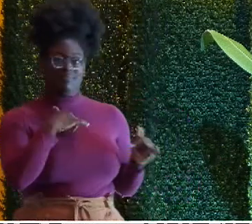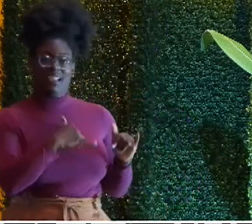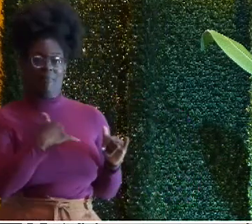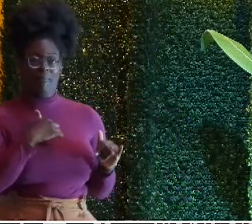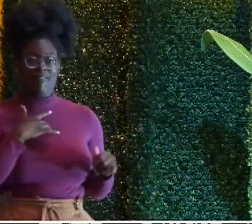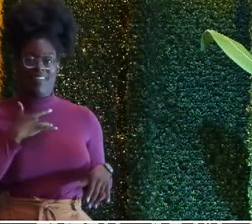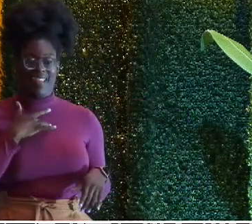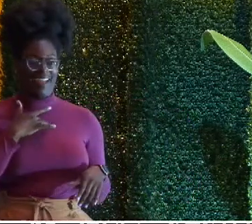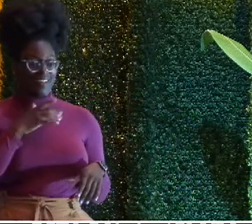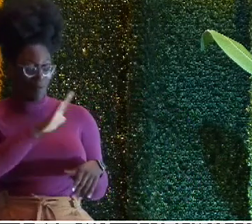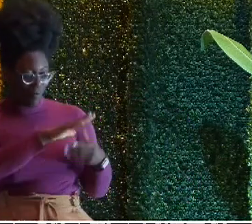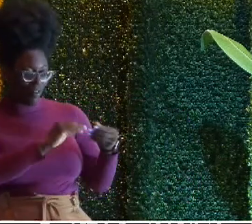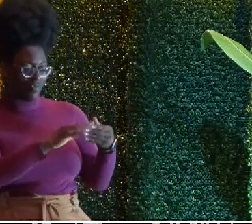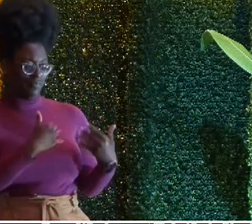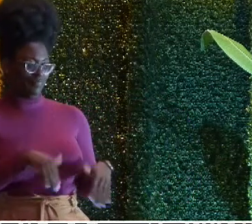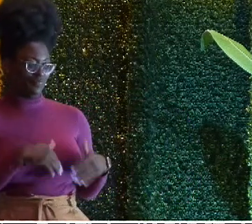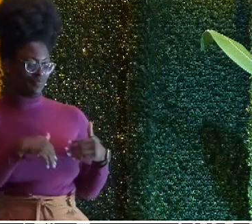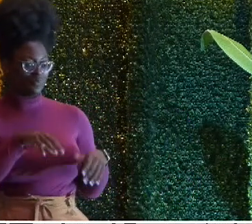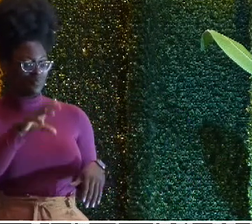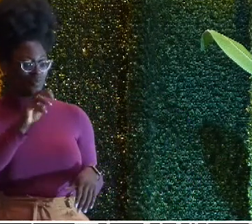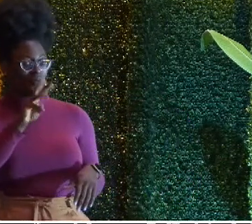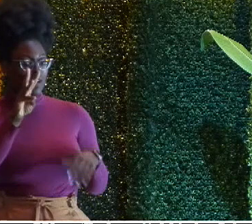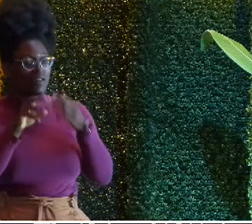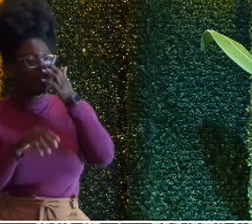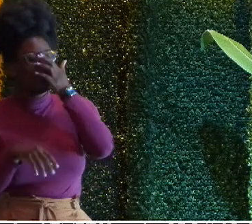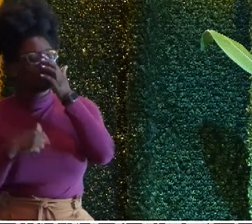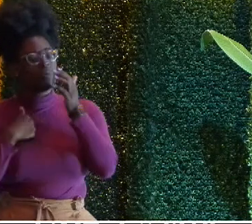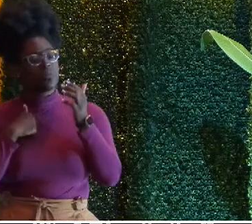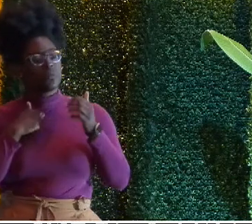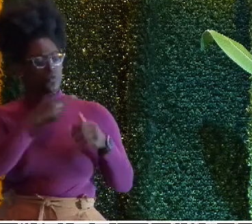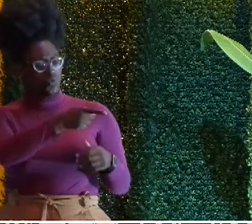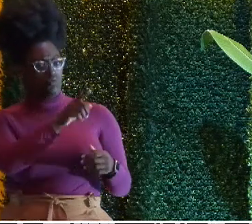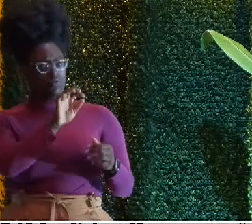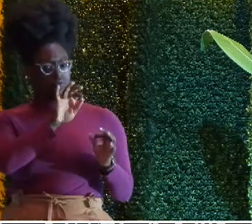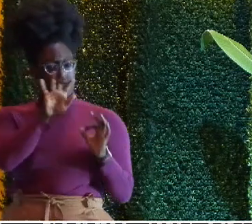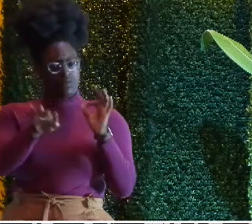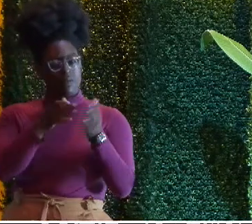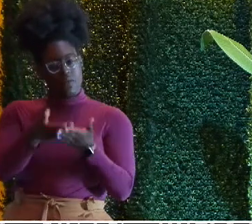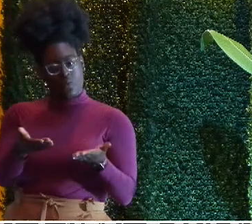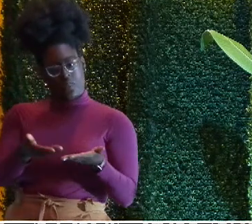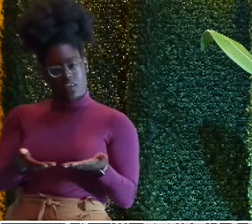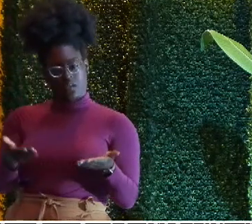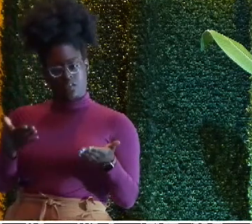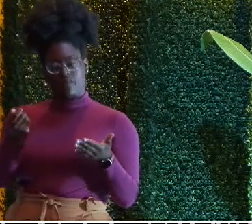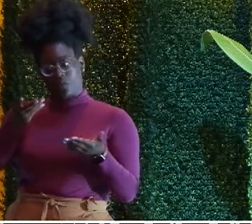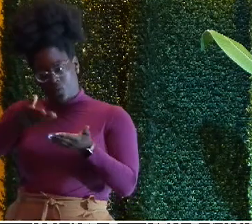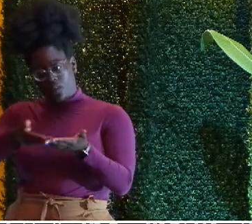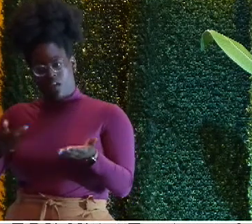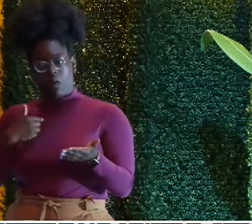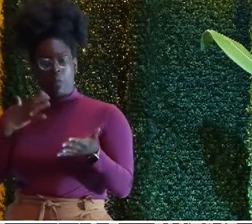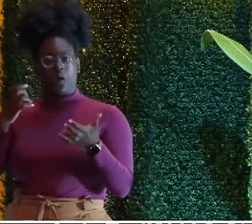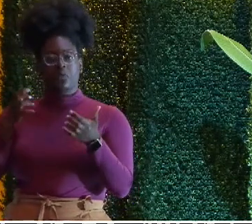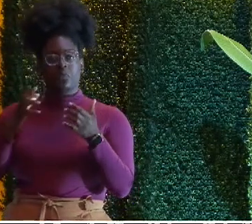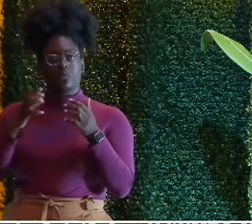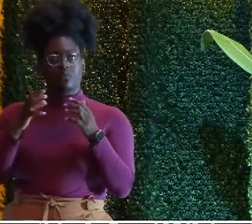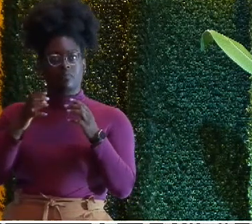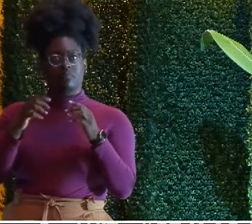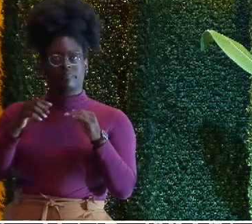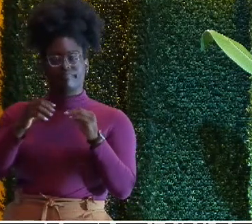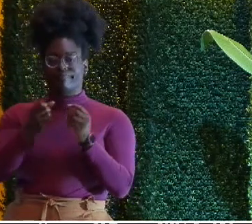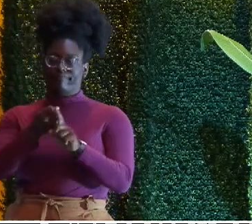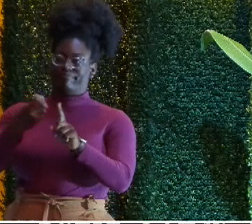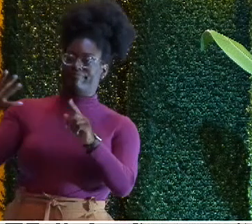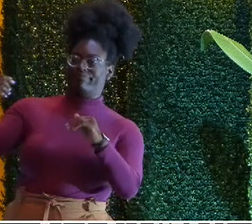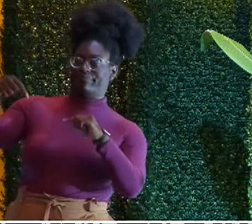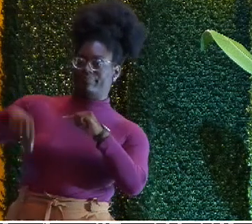couple really important things you said and build on them. So the first part, one of the parts rather, is this